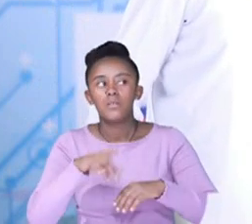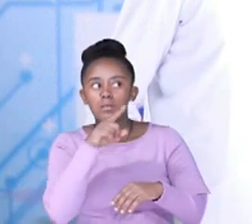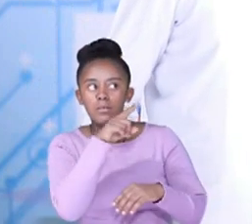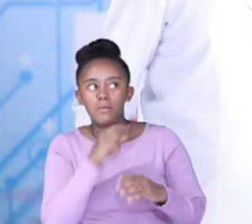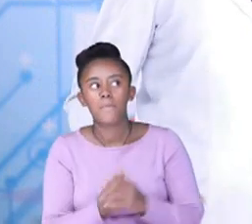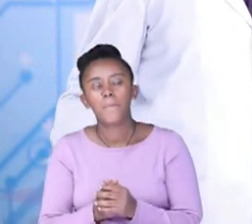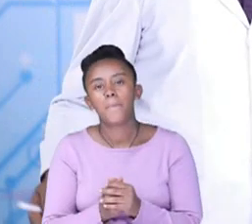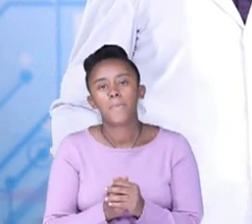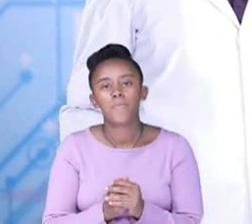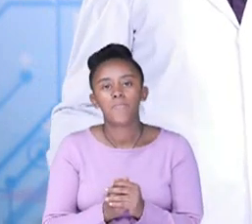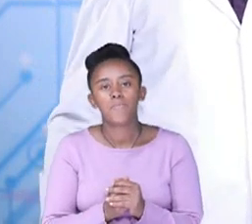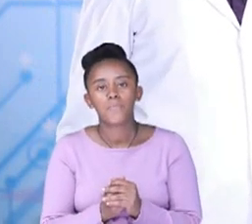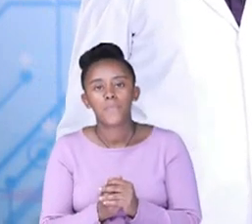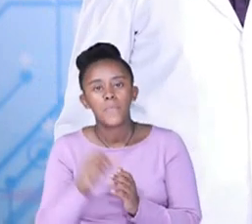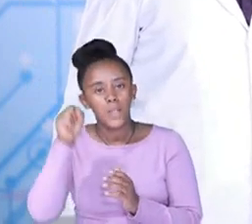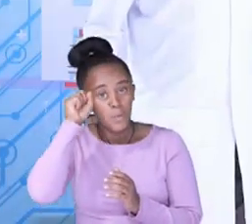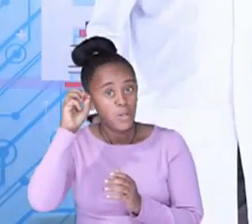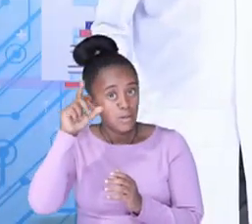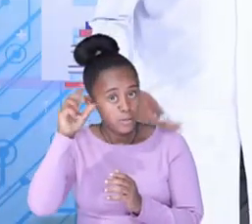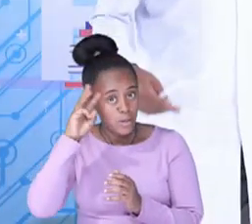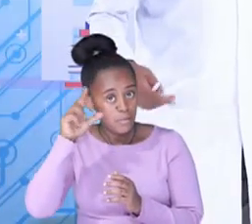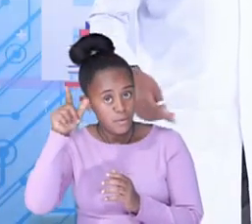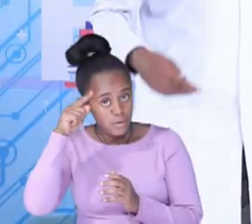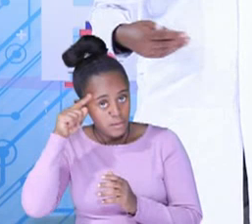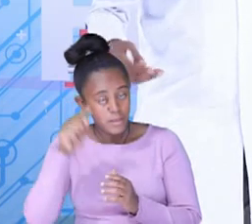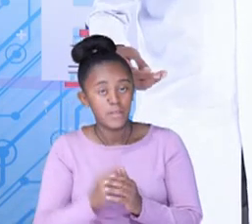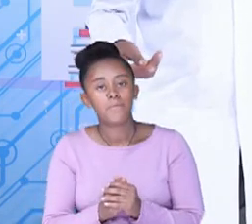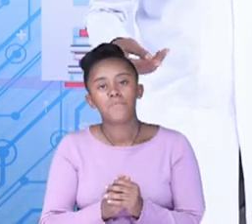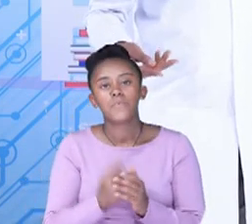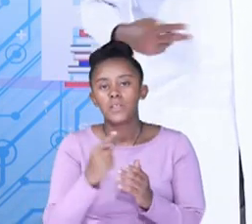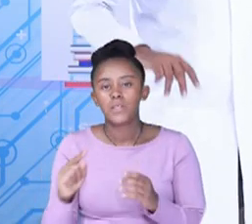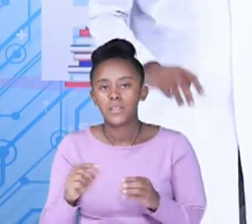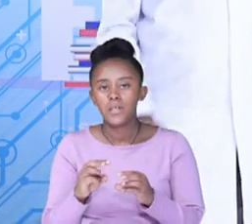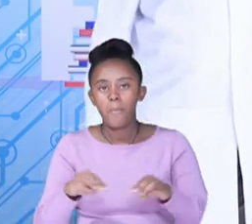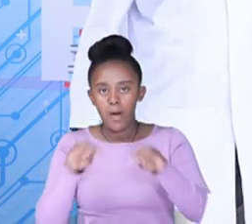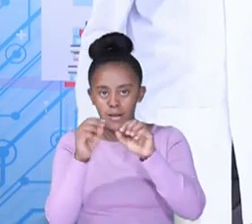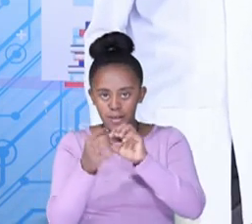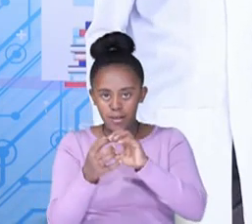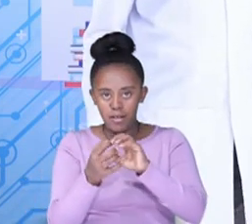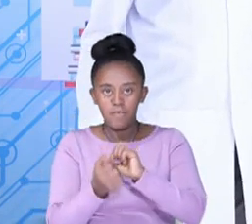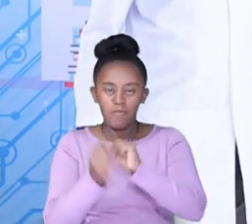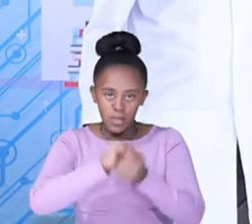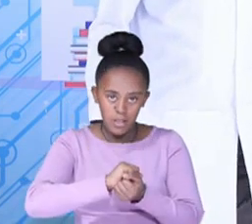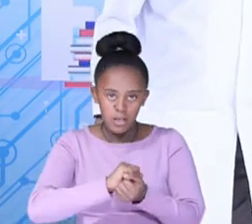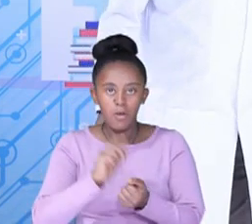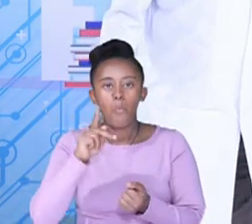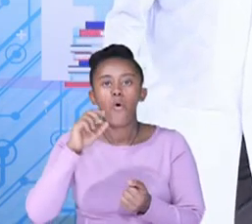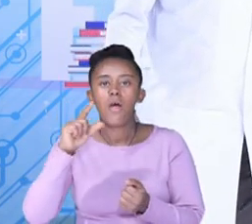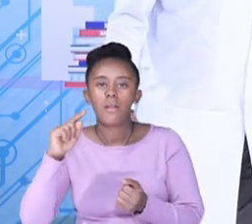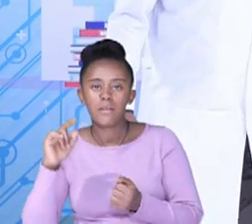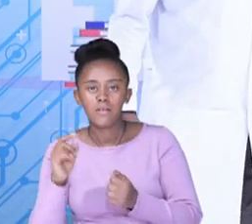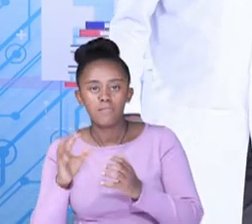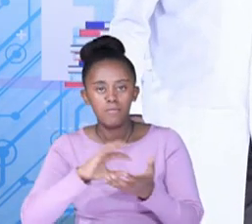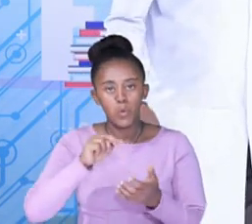is found, according to Sir William Gilbert, states that there is a magnet which inverting its polarity. Its polarity means